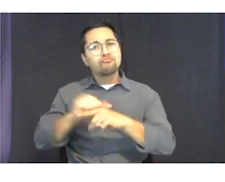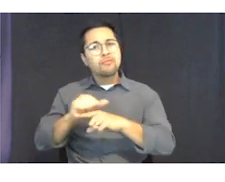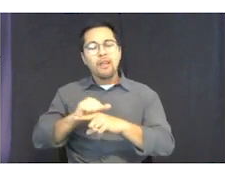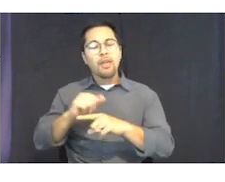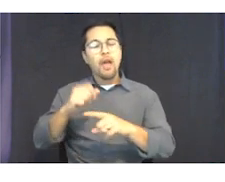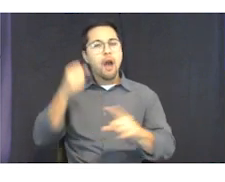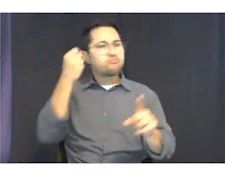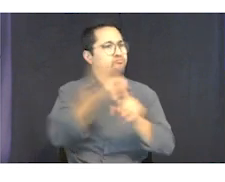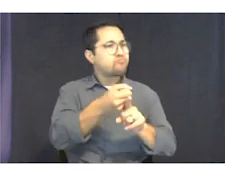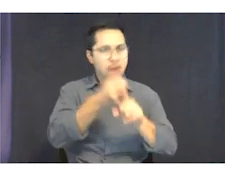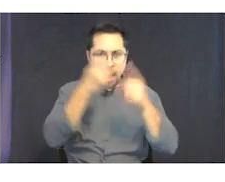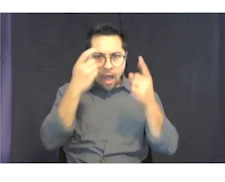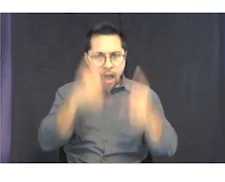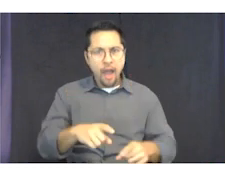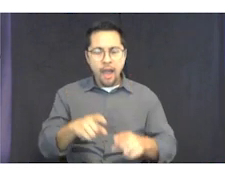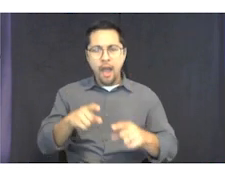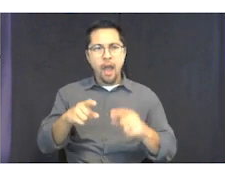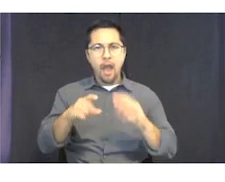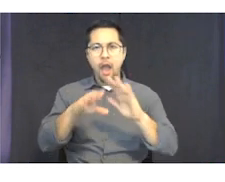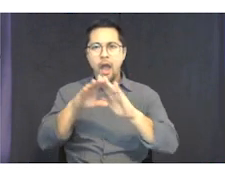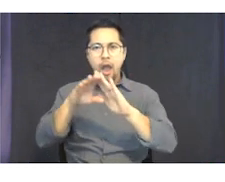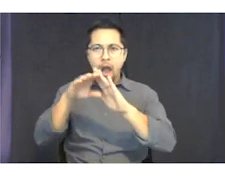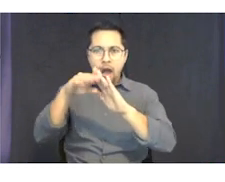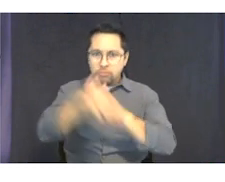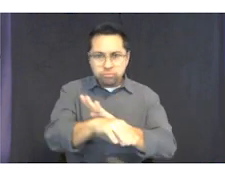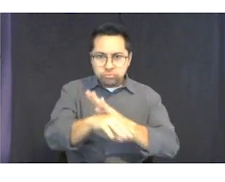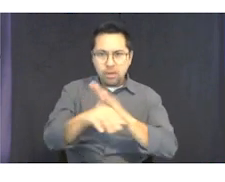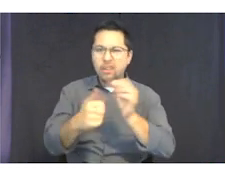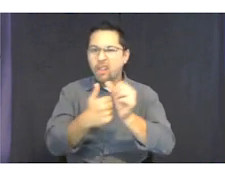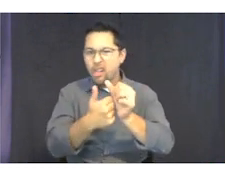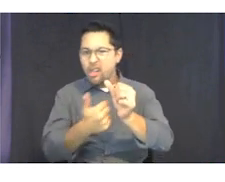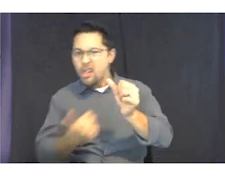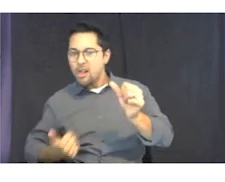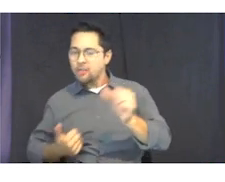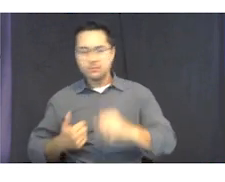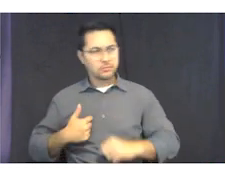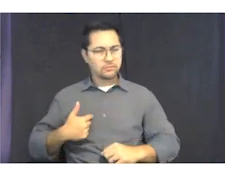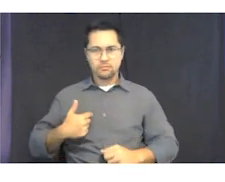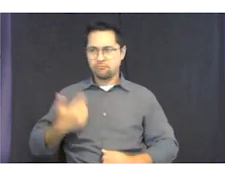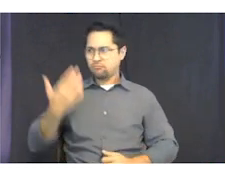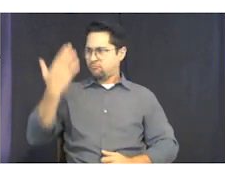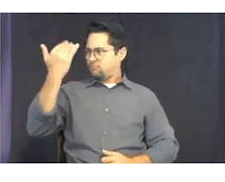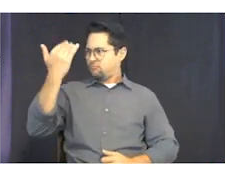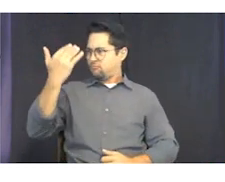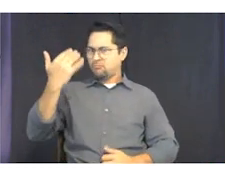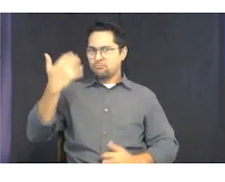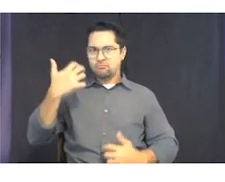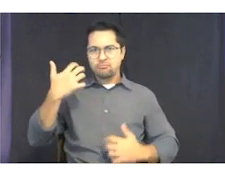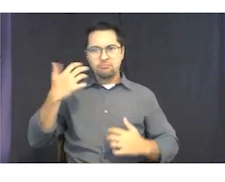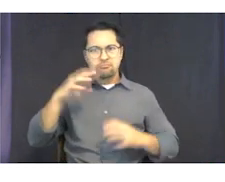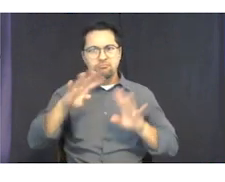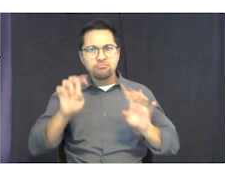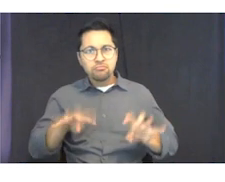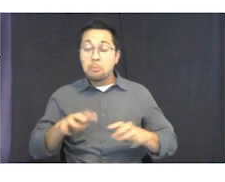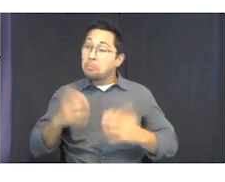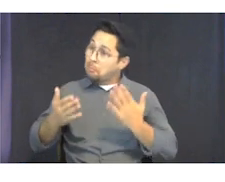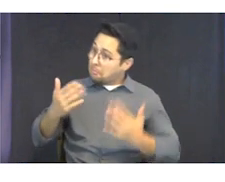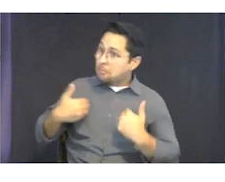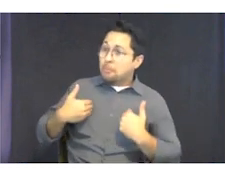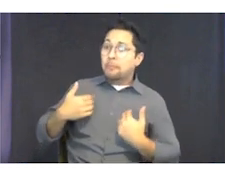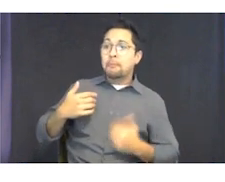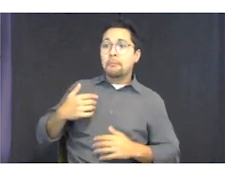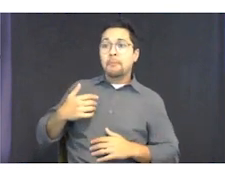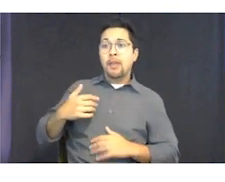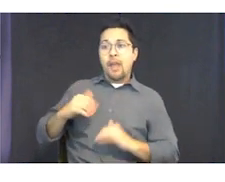of a sudden their progress took a dip. Well, why? Well, quite honestly, there might have been some things going on. It could very well be